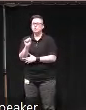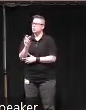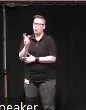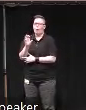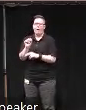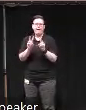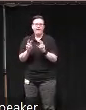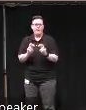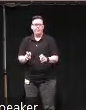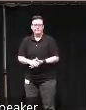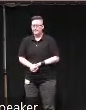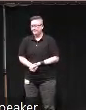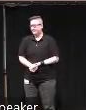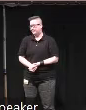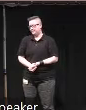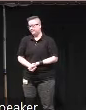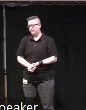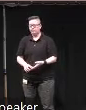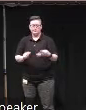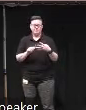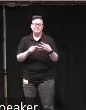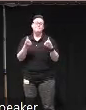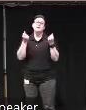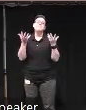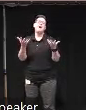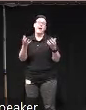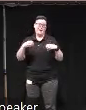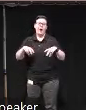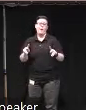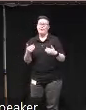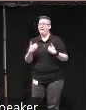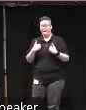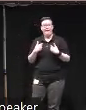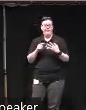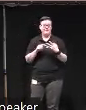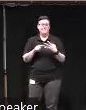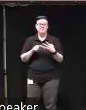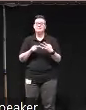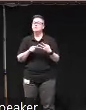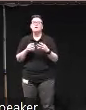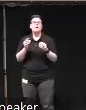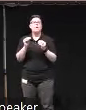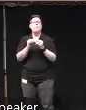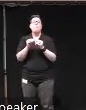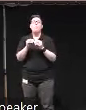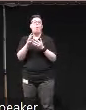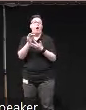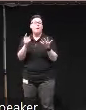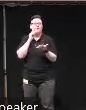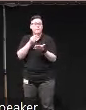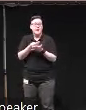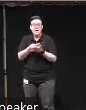analysis. There are lots of opportunities ahead of us. Funding streams are now